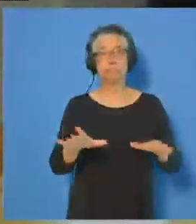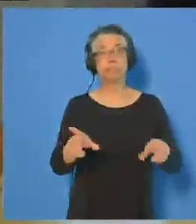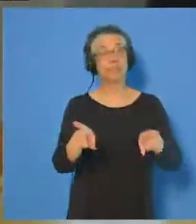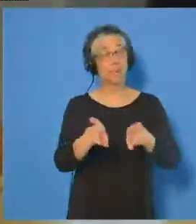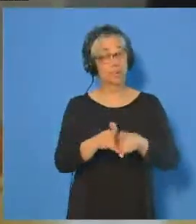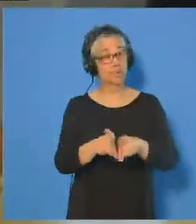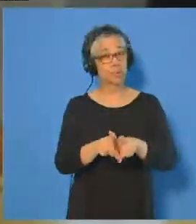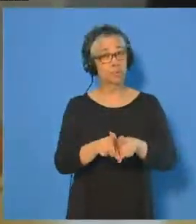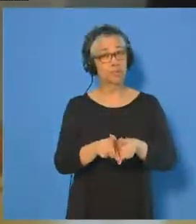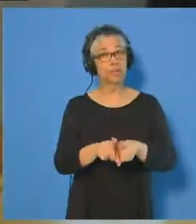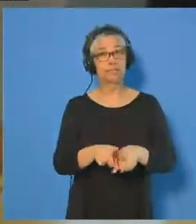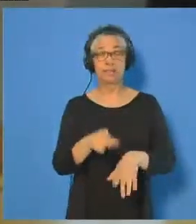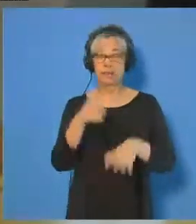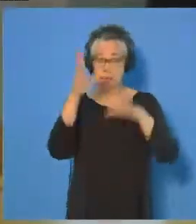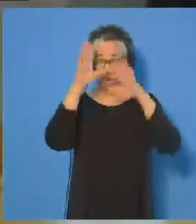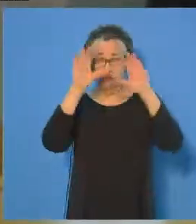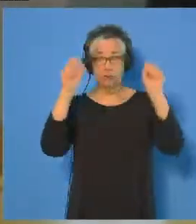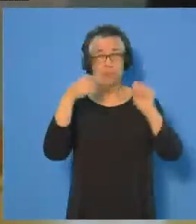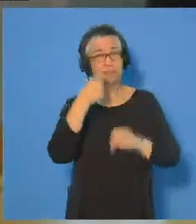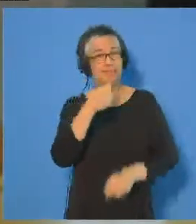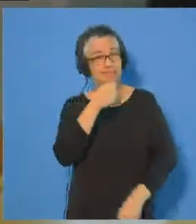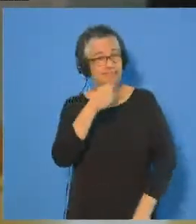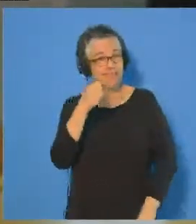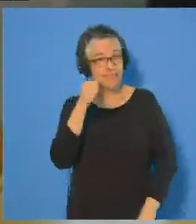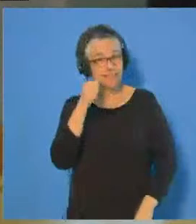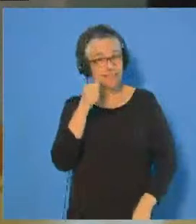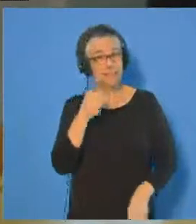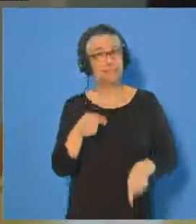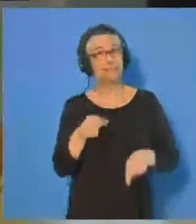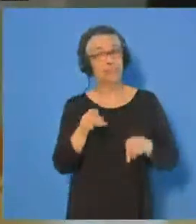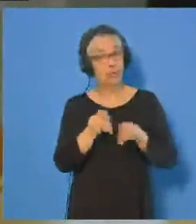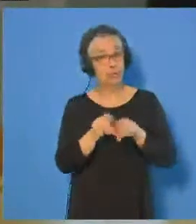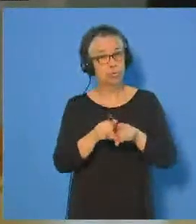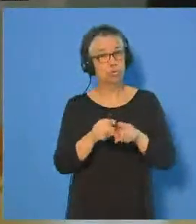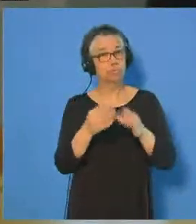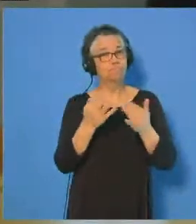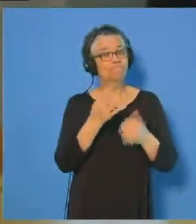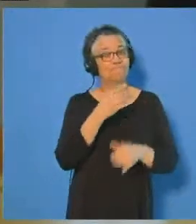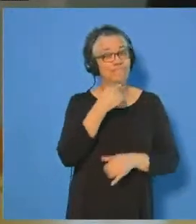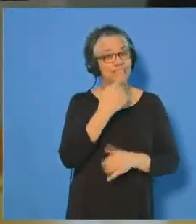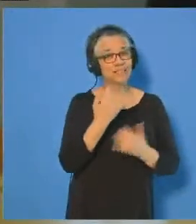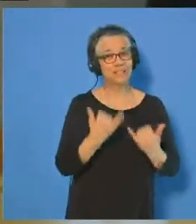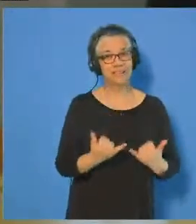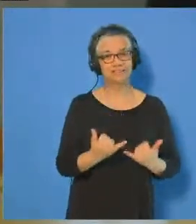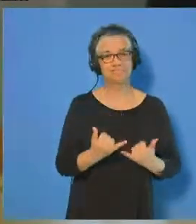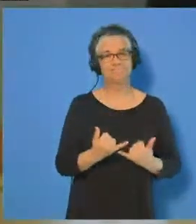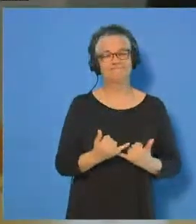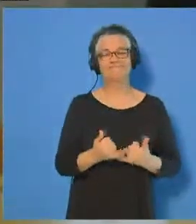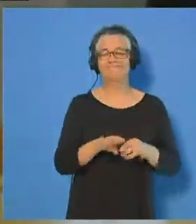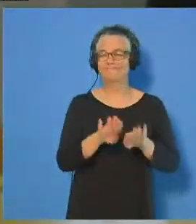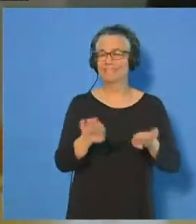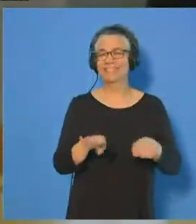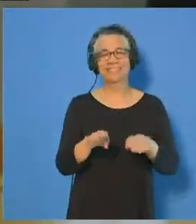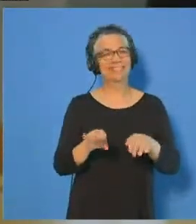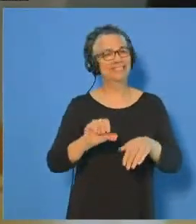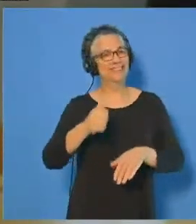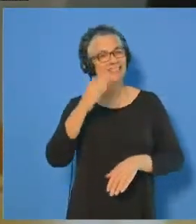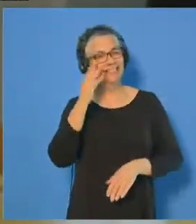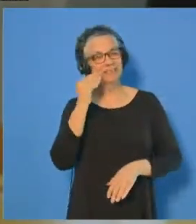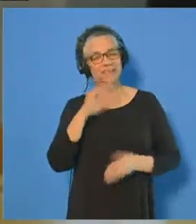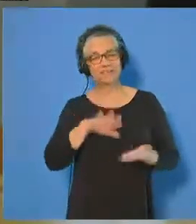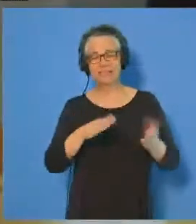as confirmed by the Premier yesterday and in my press release today, Bermuda has regrettably experienced yet another death related